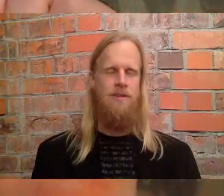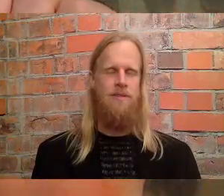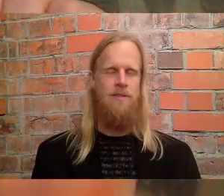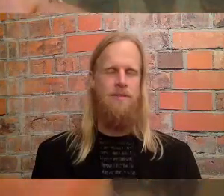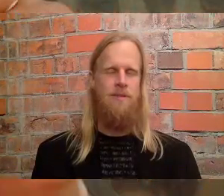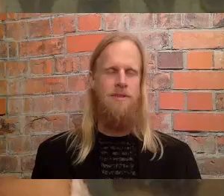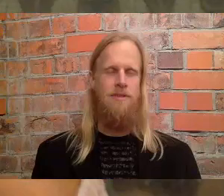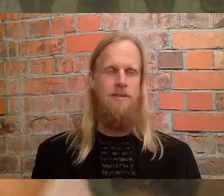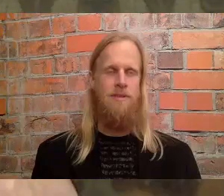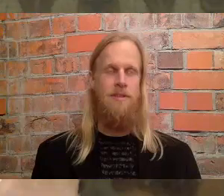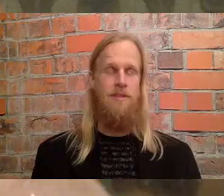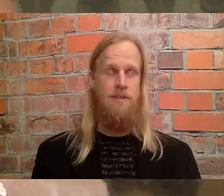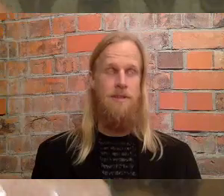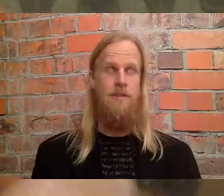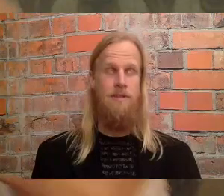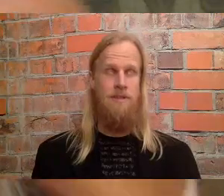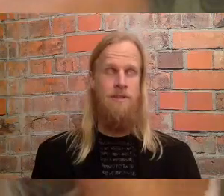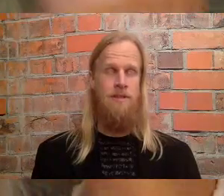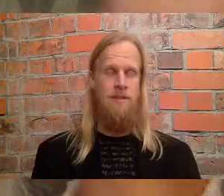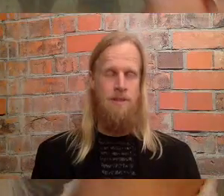I'm terrified.